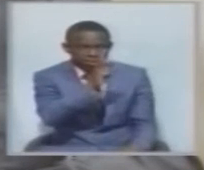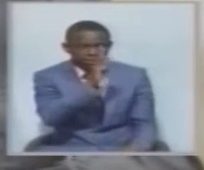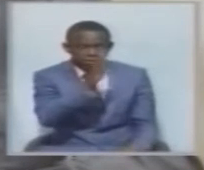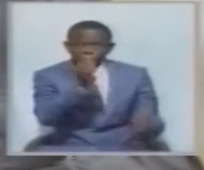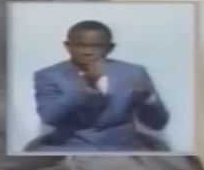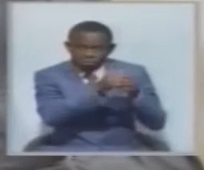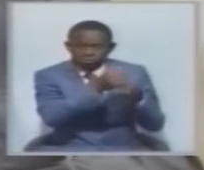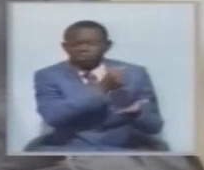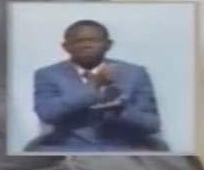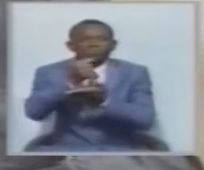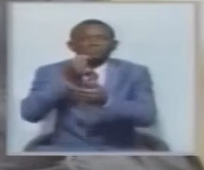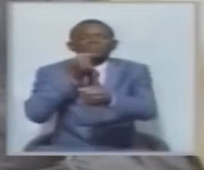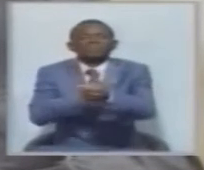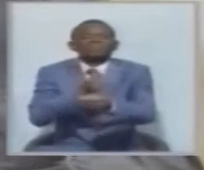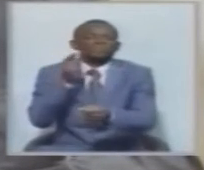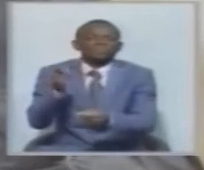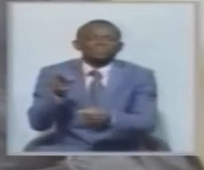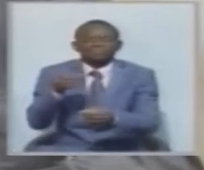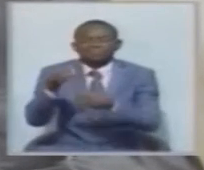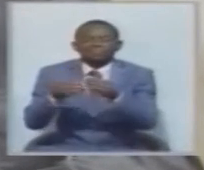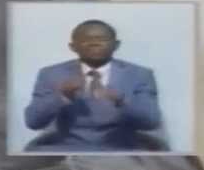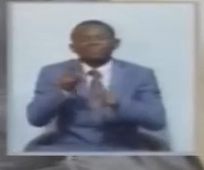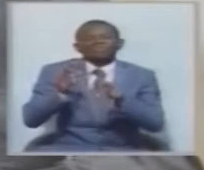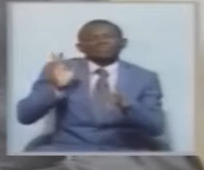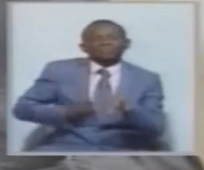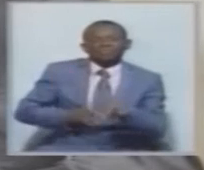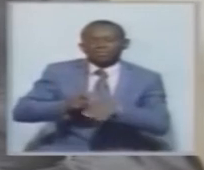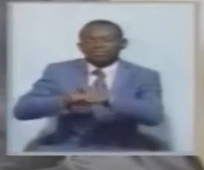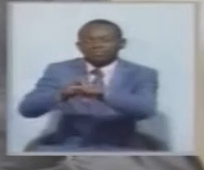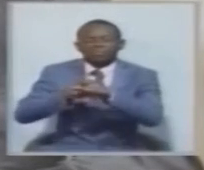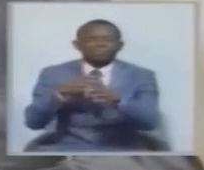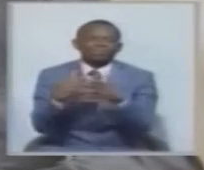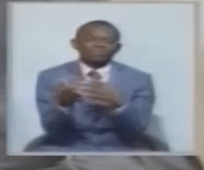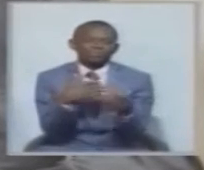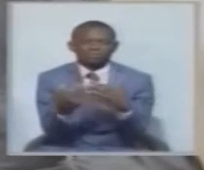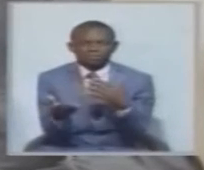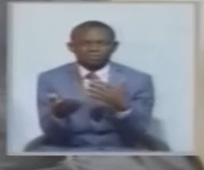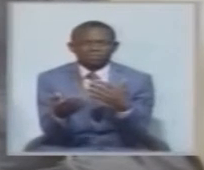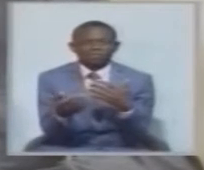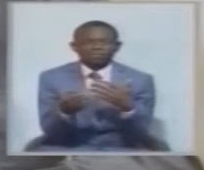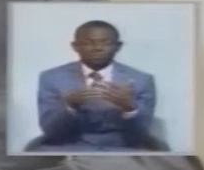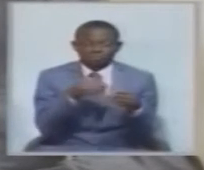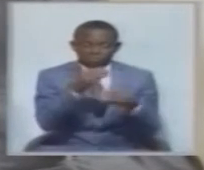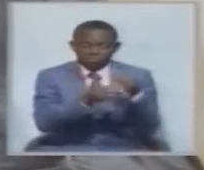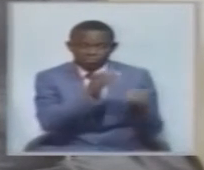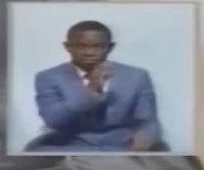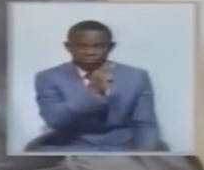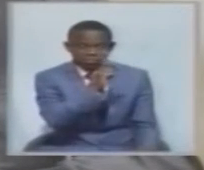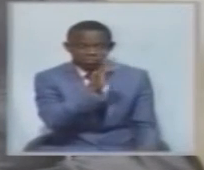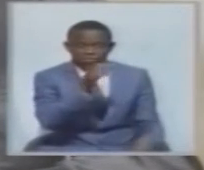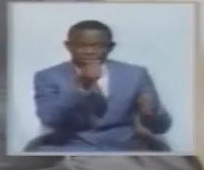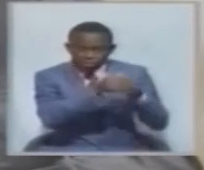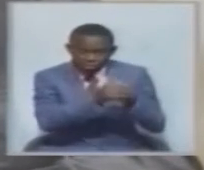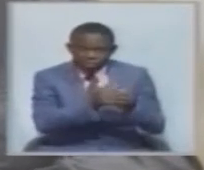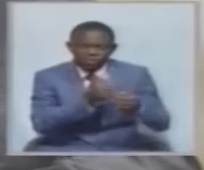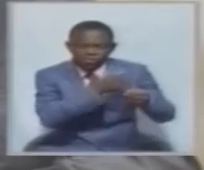the movement of people. At the end of the day, that's a contribution to the general populace of this country. I'll take you back